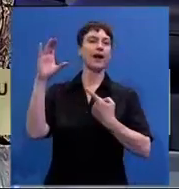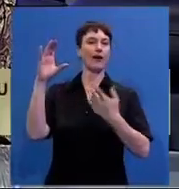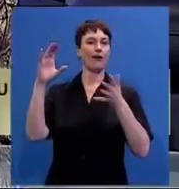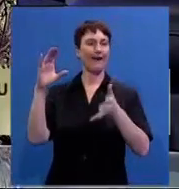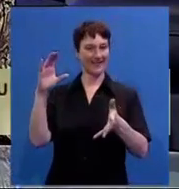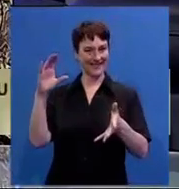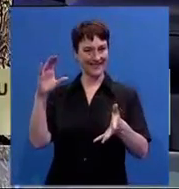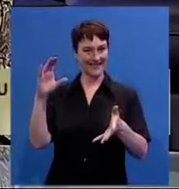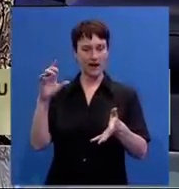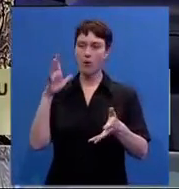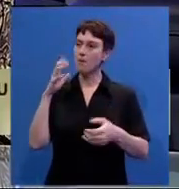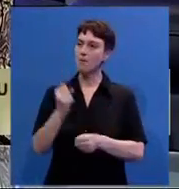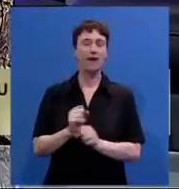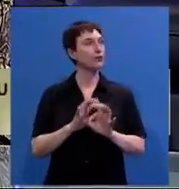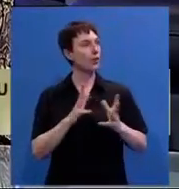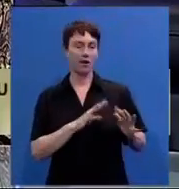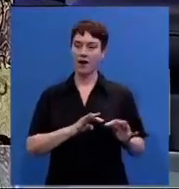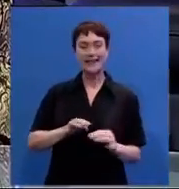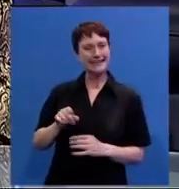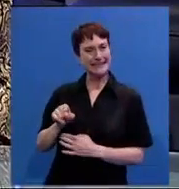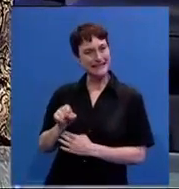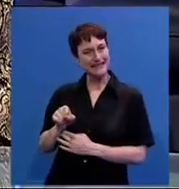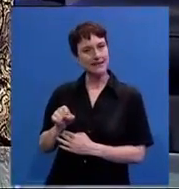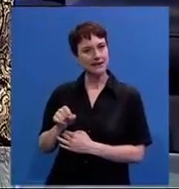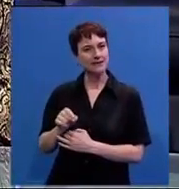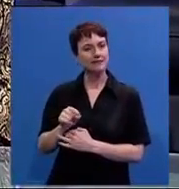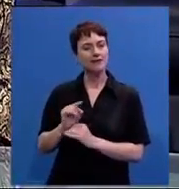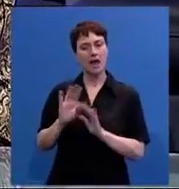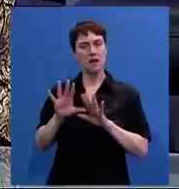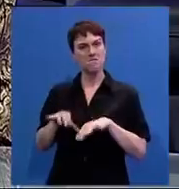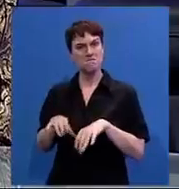spectrum, is as old as colonialism. We have had